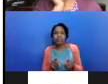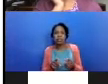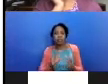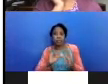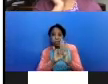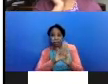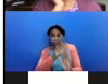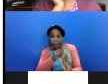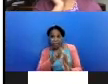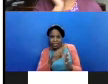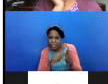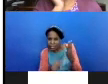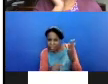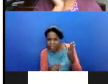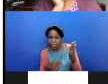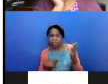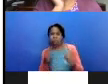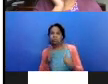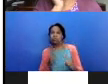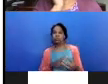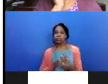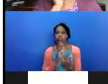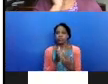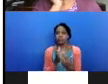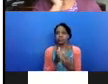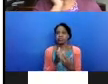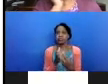to what's going to be helpful in different cases. We don't